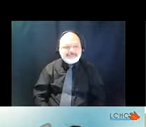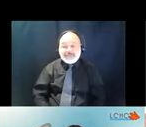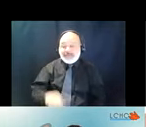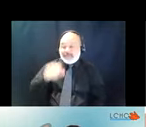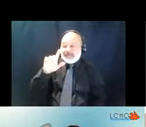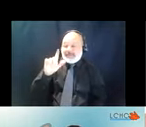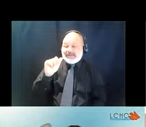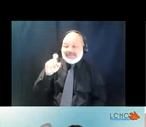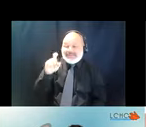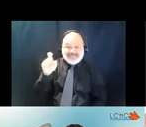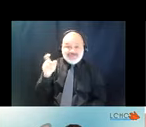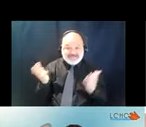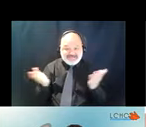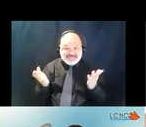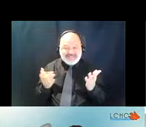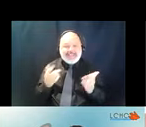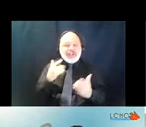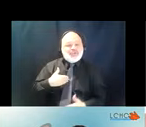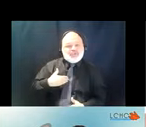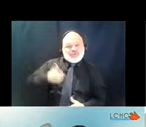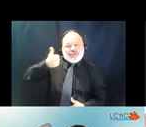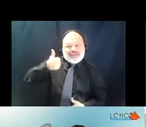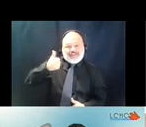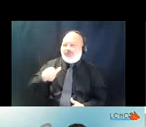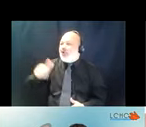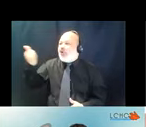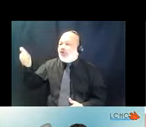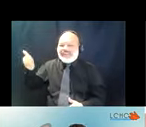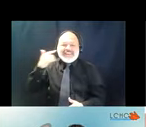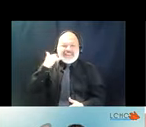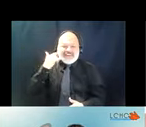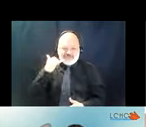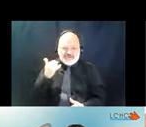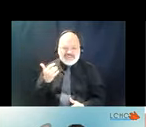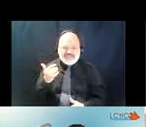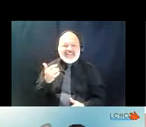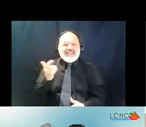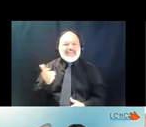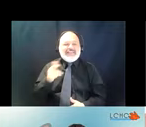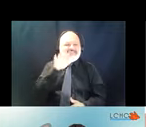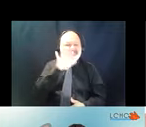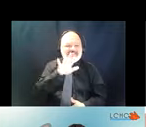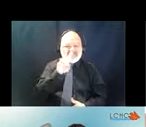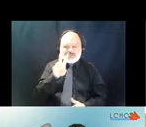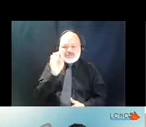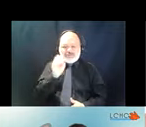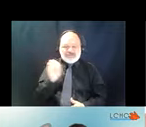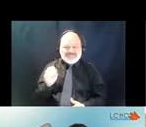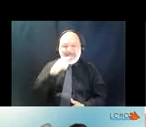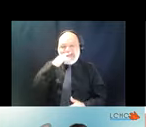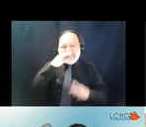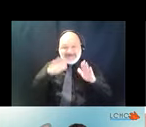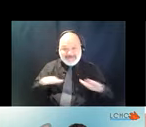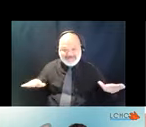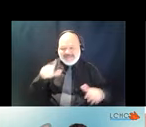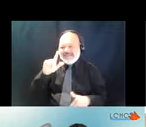Latinos in California are younger compared to other racial ethnic groups in California. 52% of California kids are Latinx,